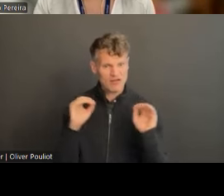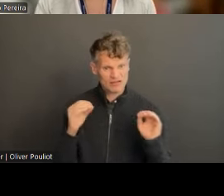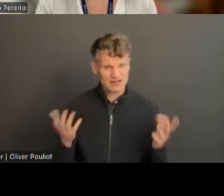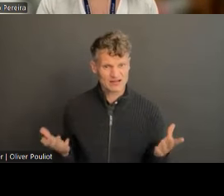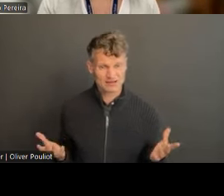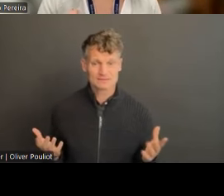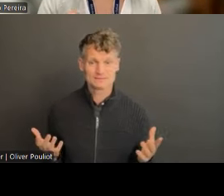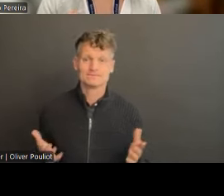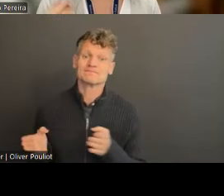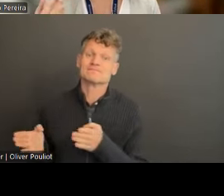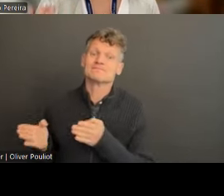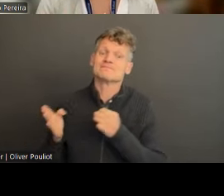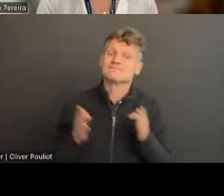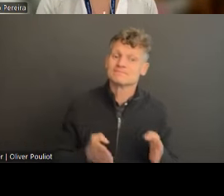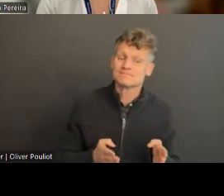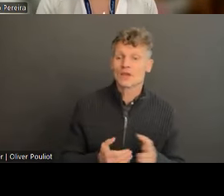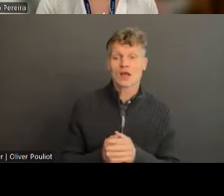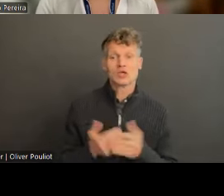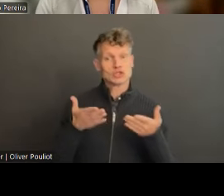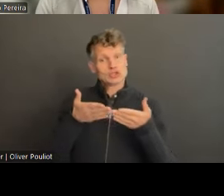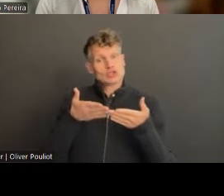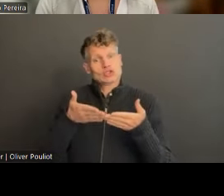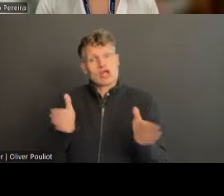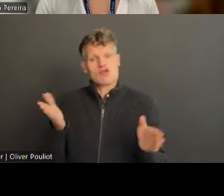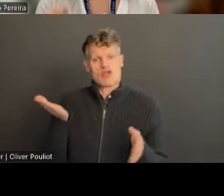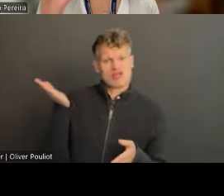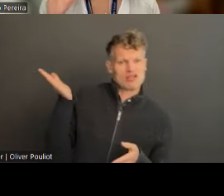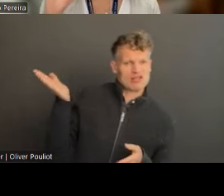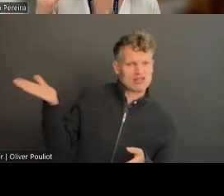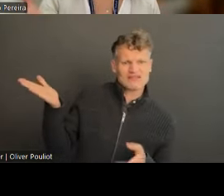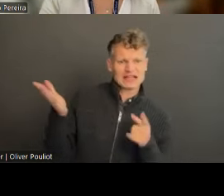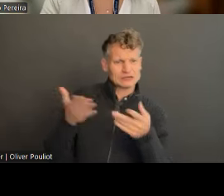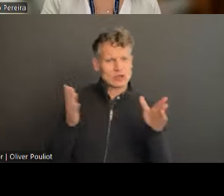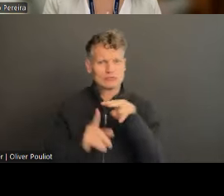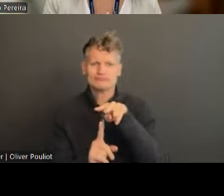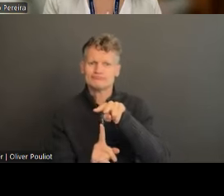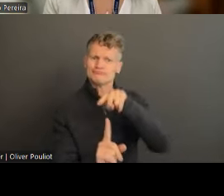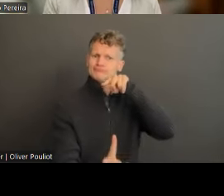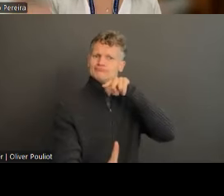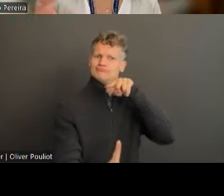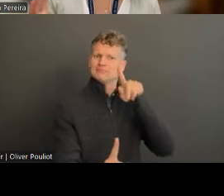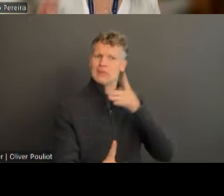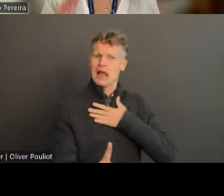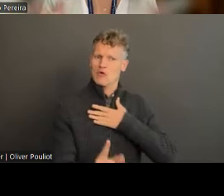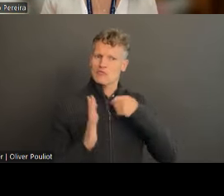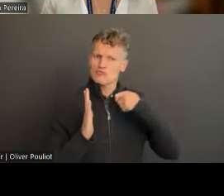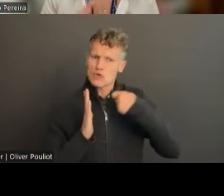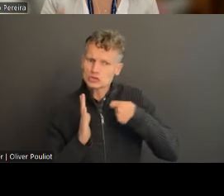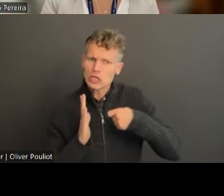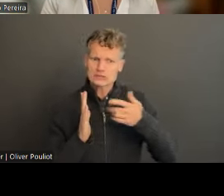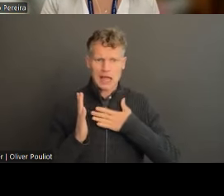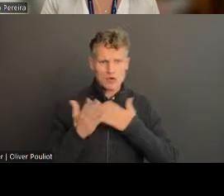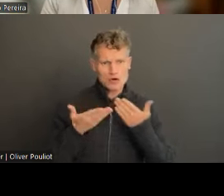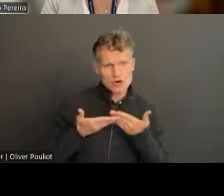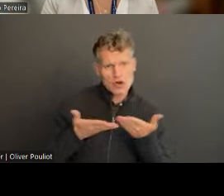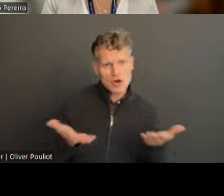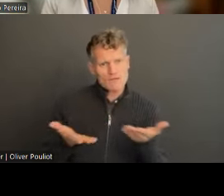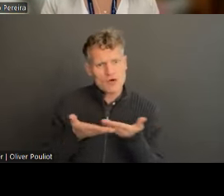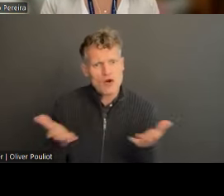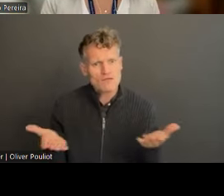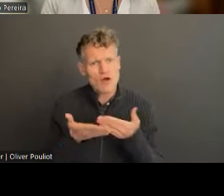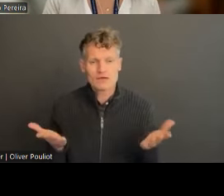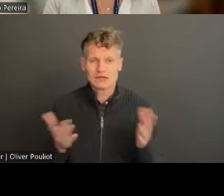general overview of some of the activities that we perform, for instance, conceptualizing the problem, and also finding the solution